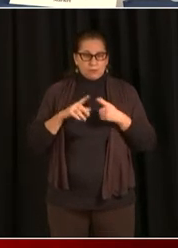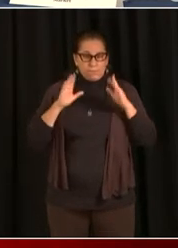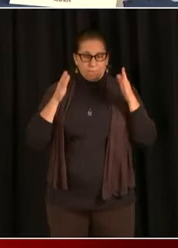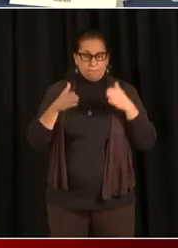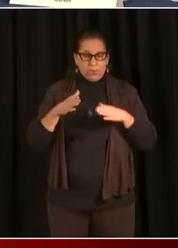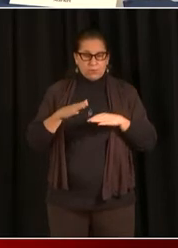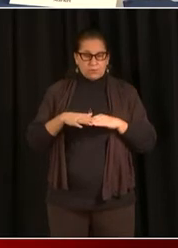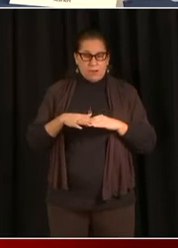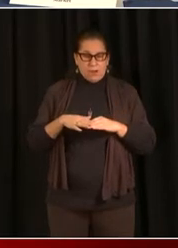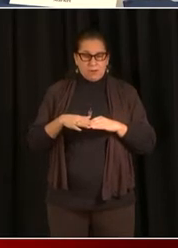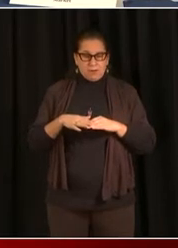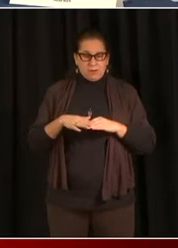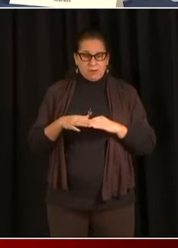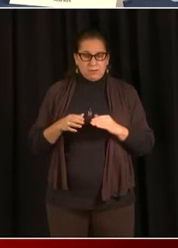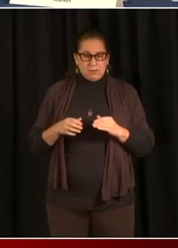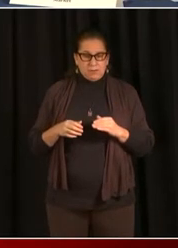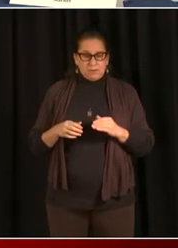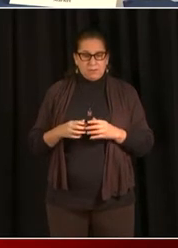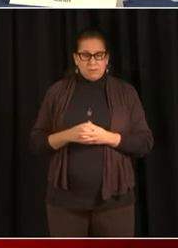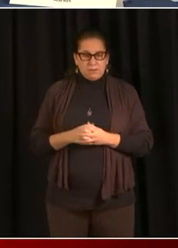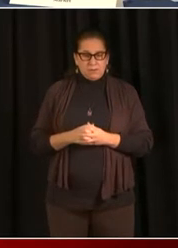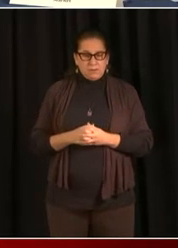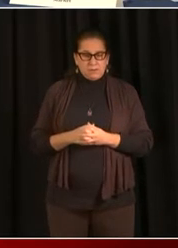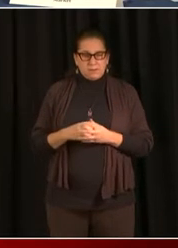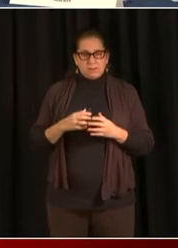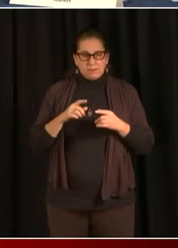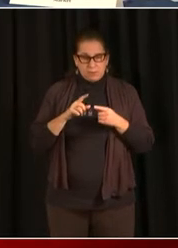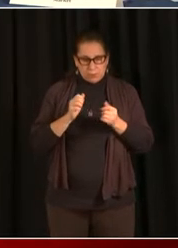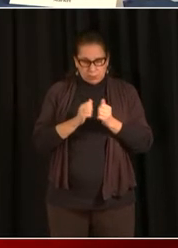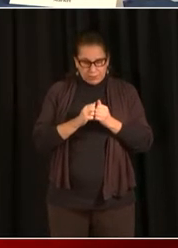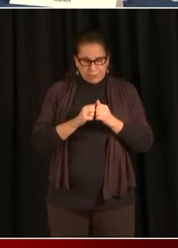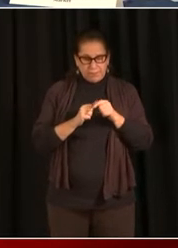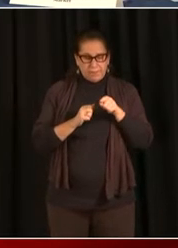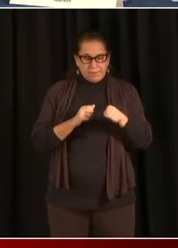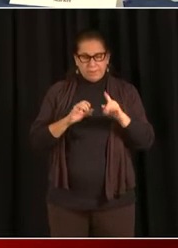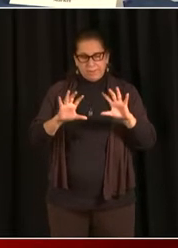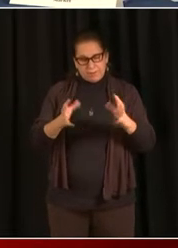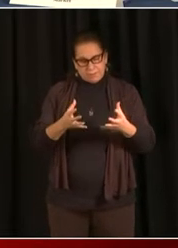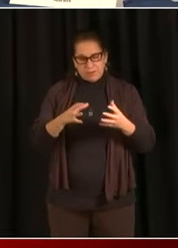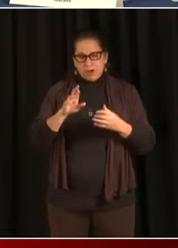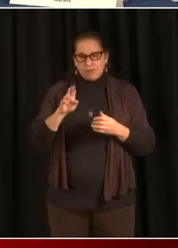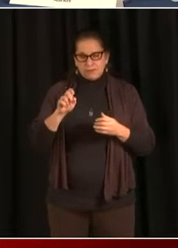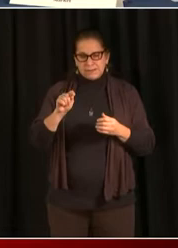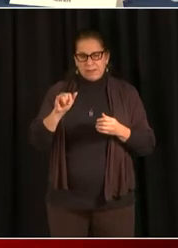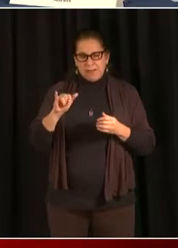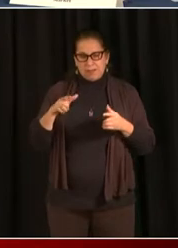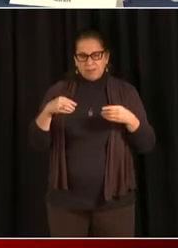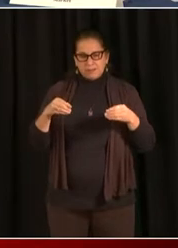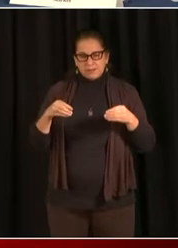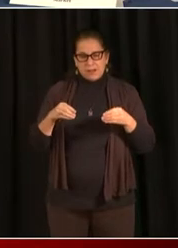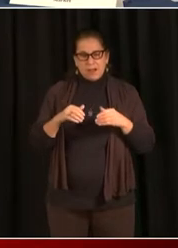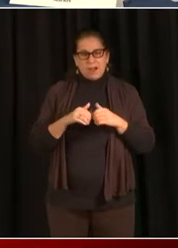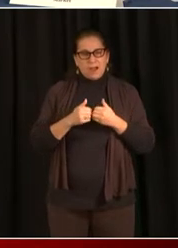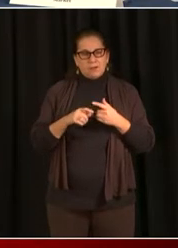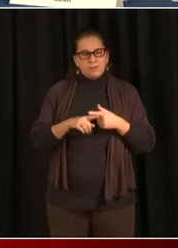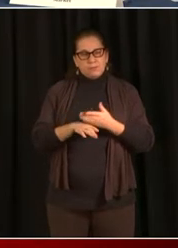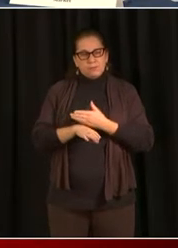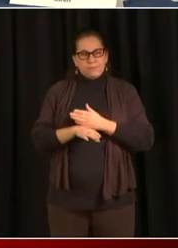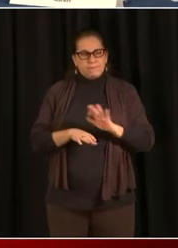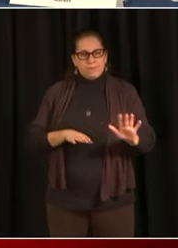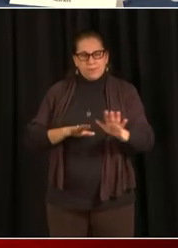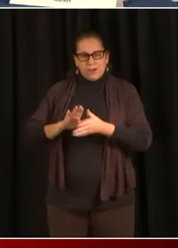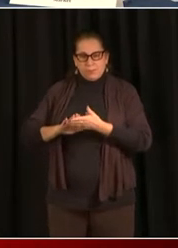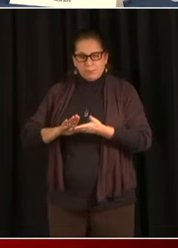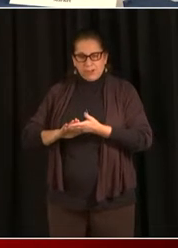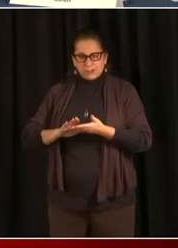first and foremost, is really working directly with our retailers and adapting operations. So jumping right in alongside and